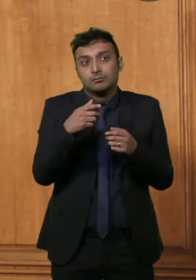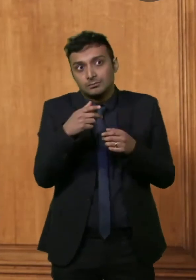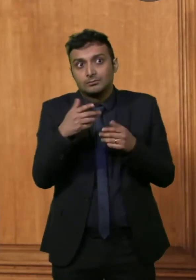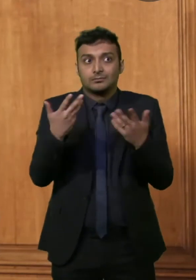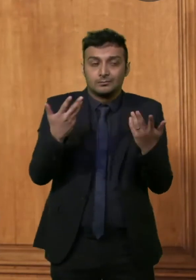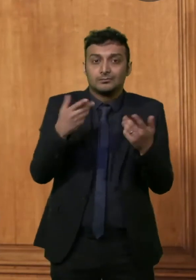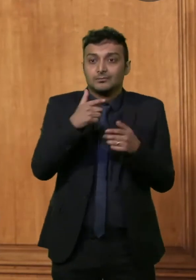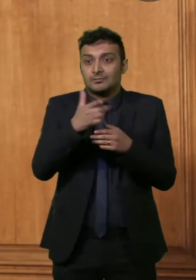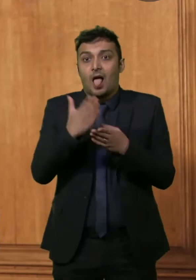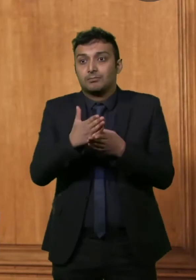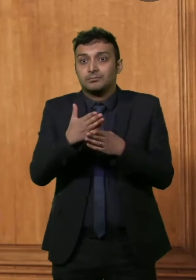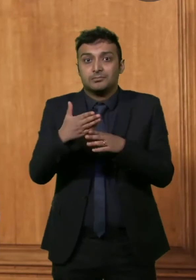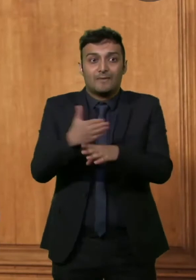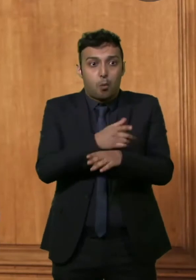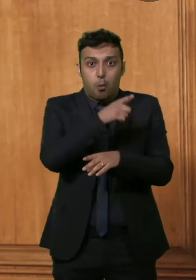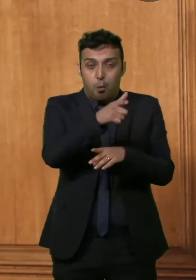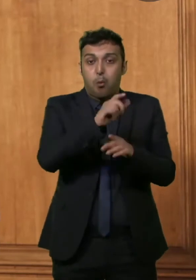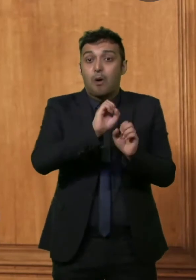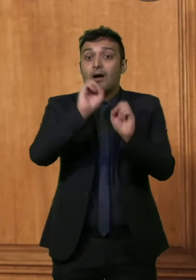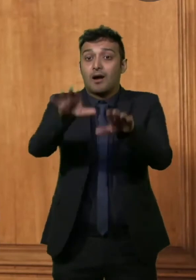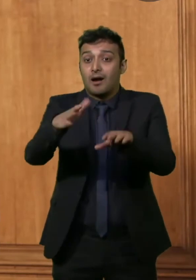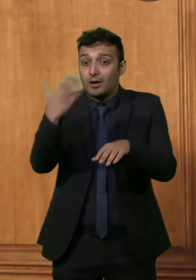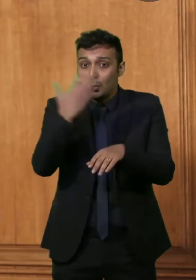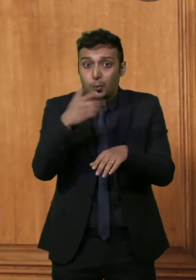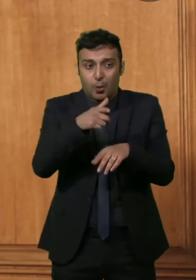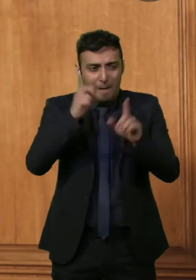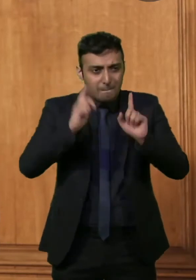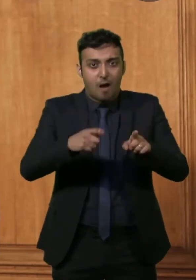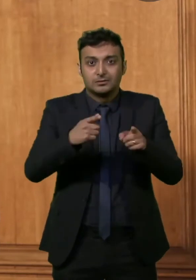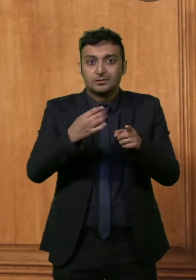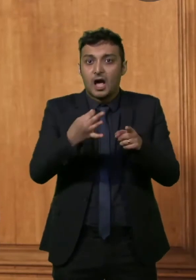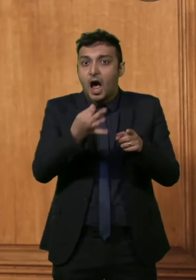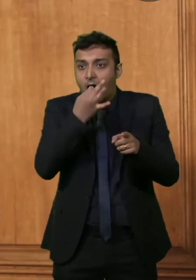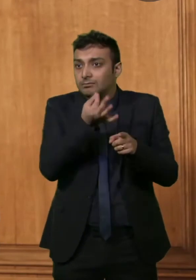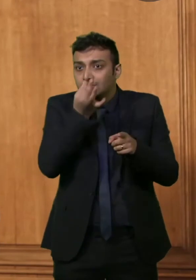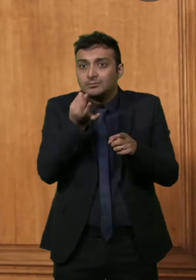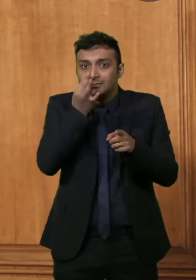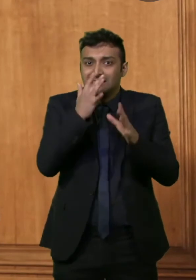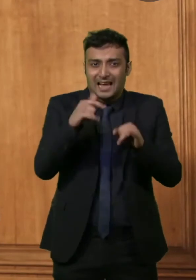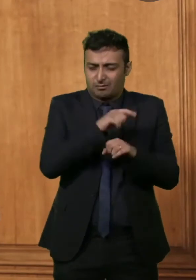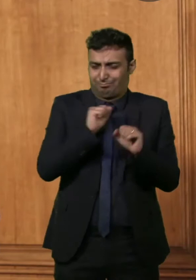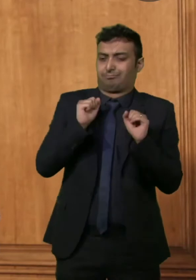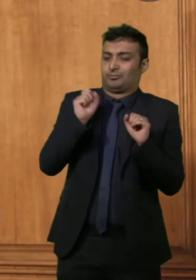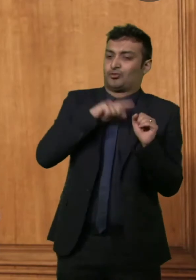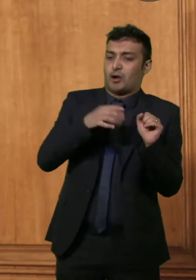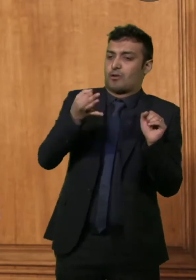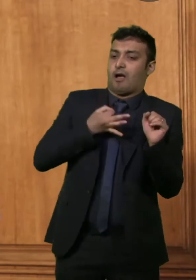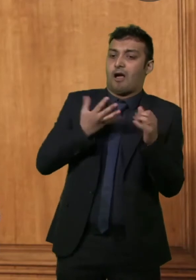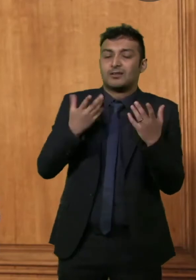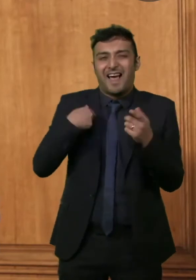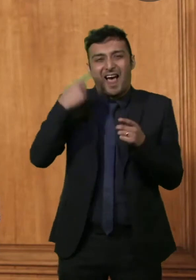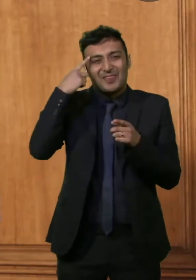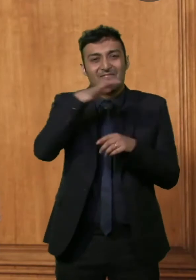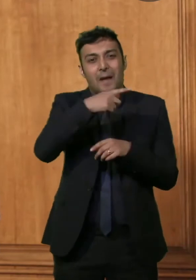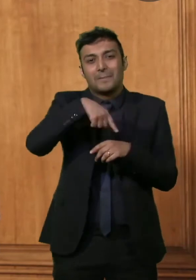to do a swab and a test. It will take time, I think, for families to get used to that, and one of the reasons that the